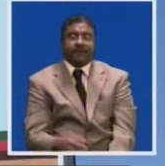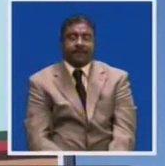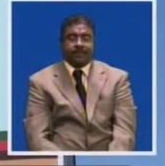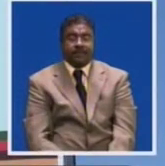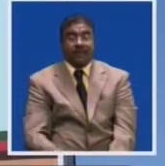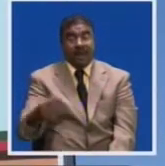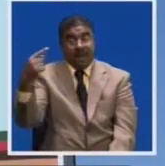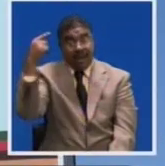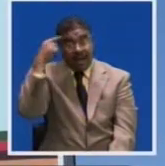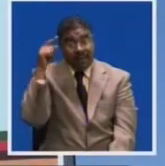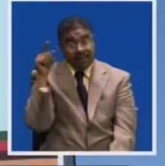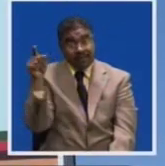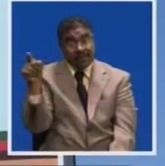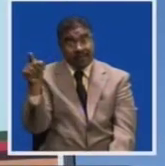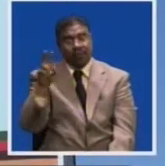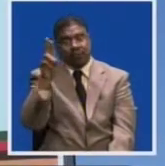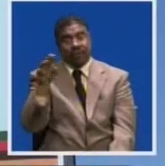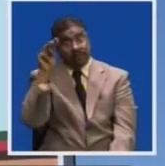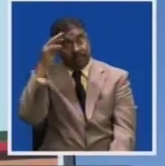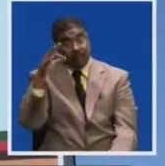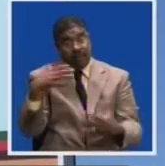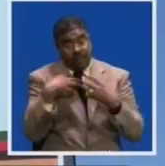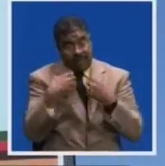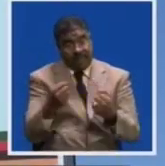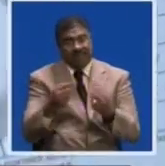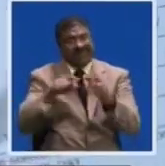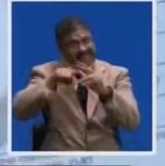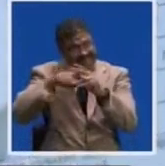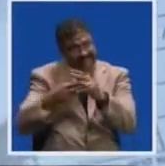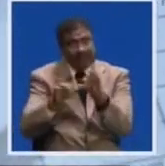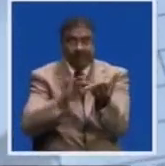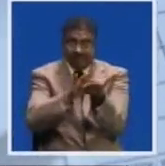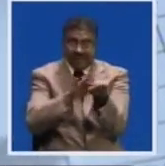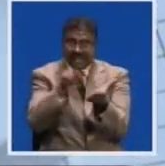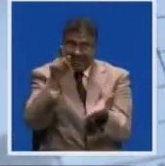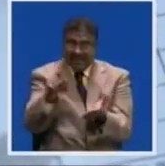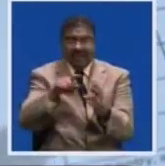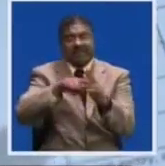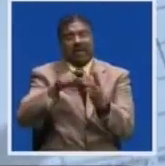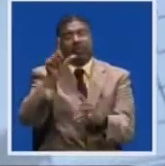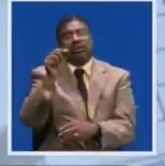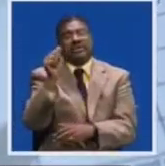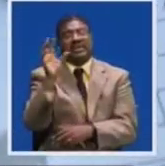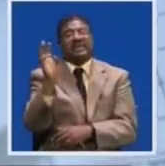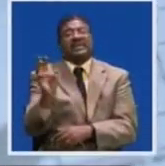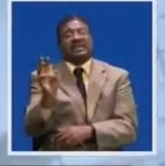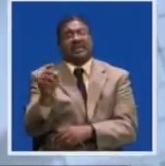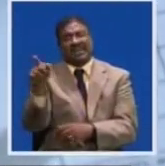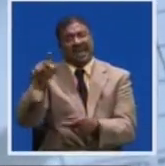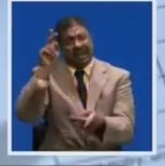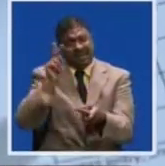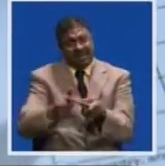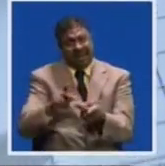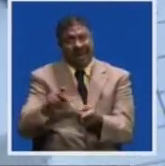Government, through the Ministry of Health, has been implementing PrEP since 2016. PrEP medication, which is the same as antiretroviral